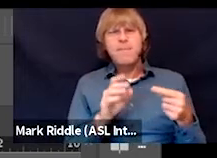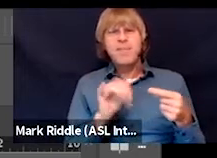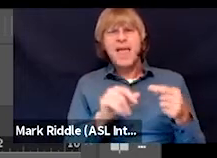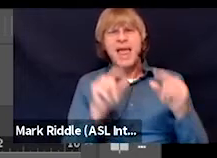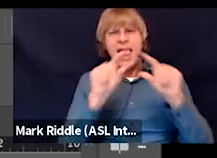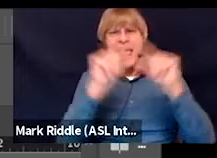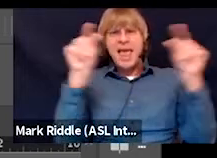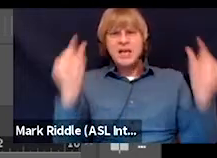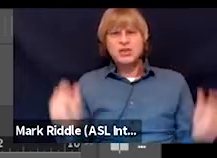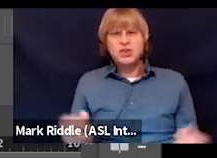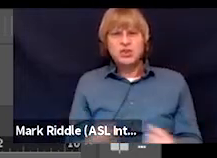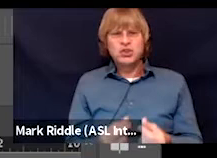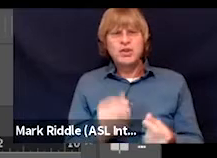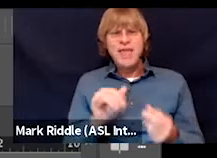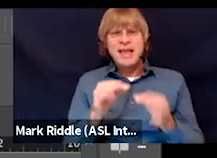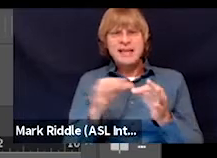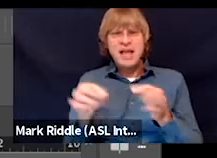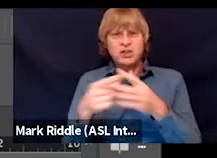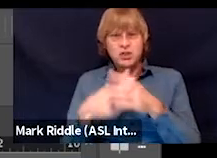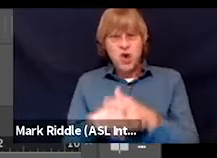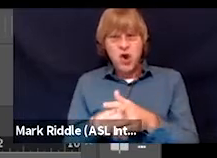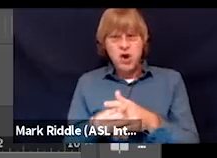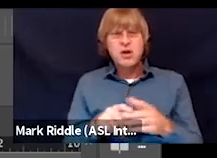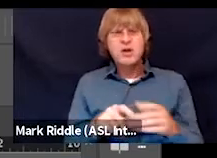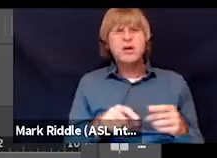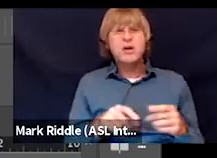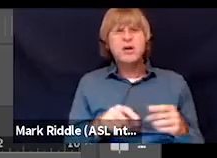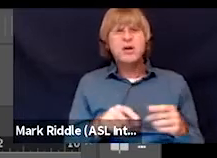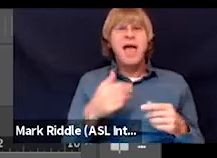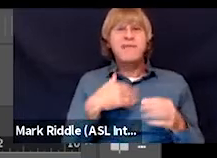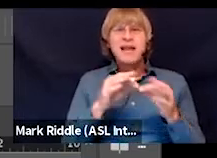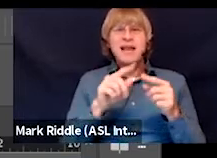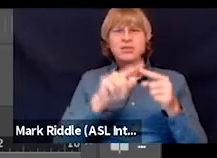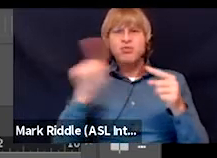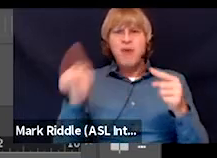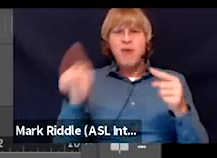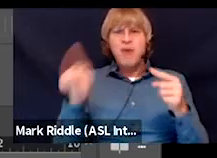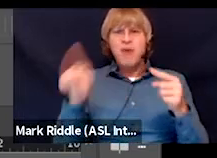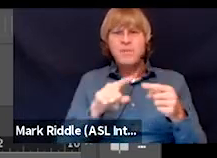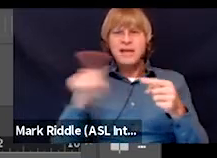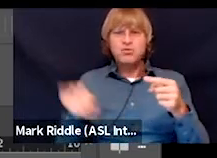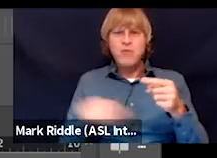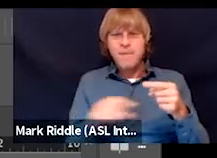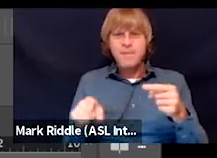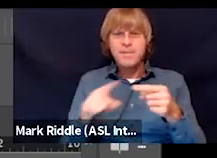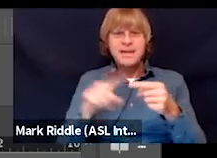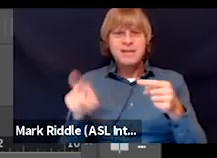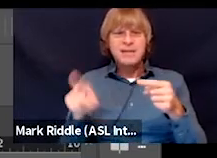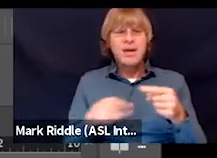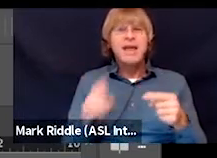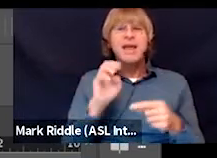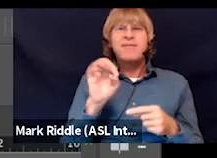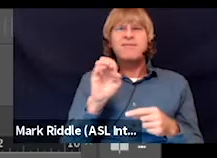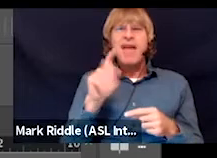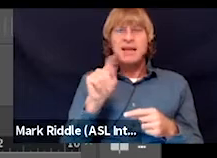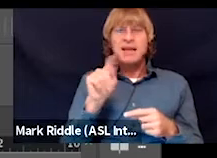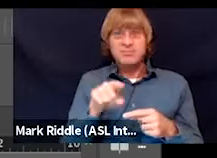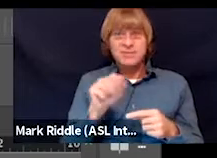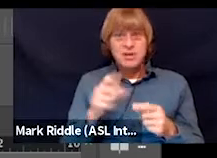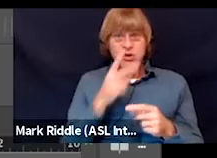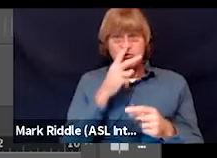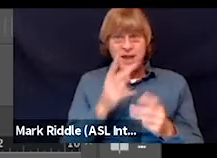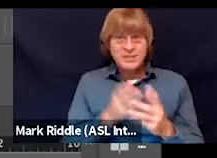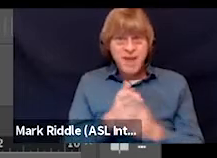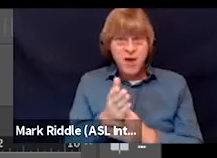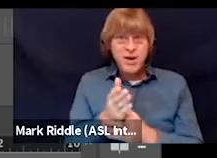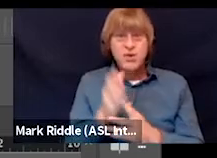of your frame does your text start, whether they have text wraps on them or not, effects, like are they transparent